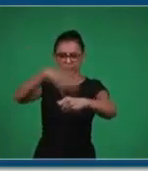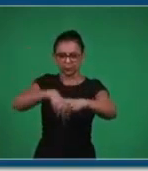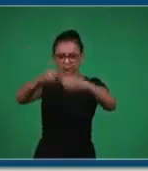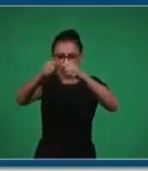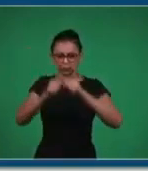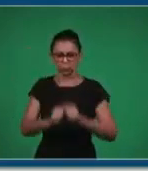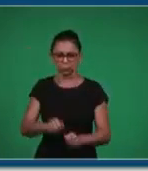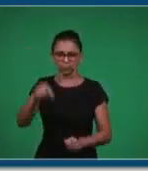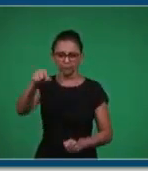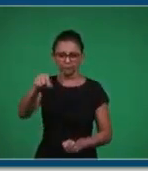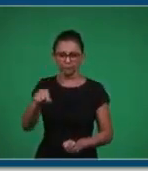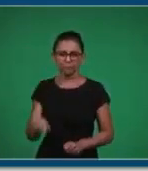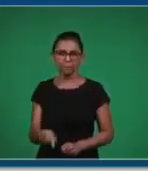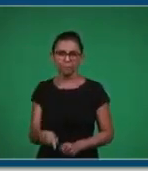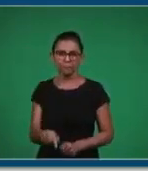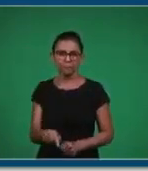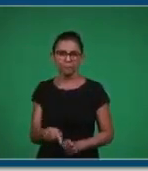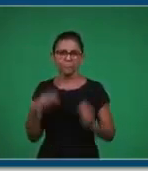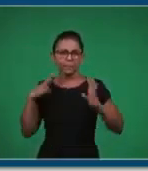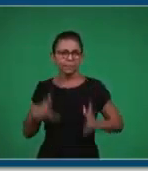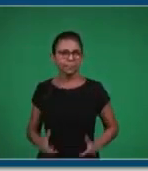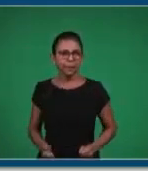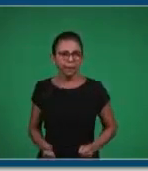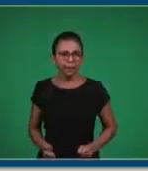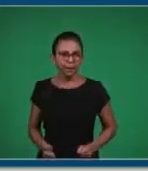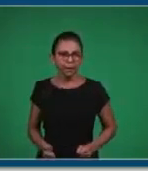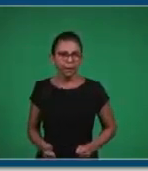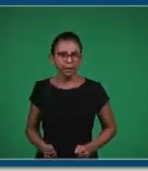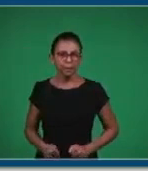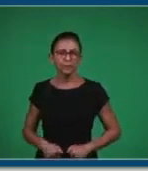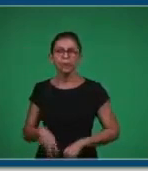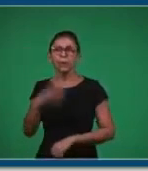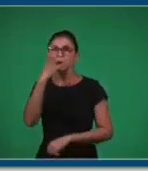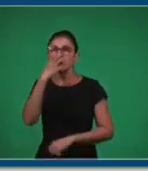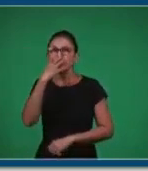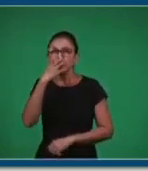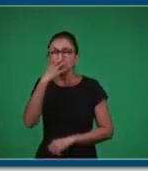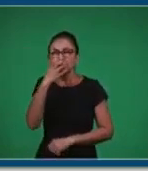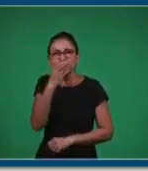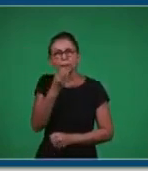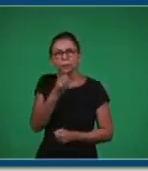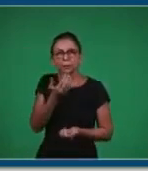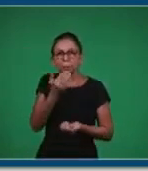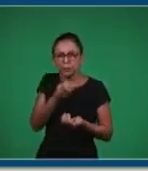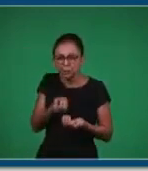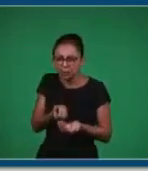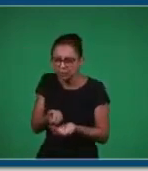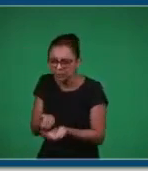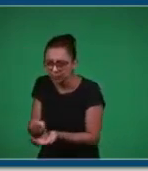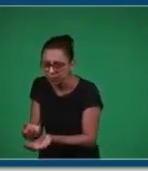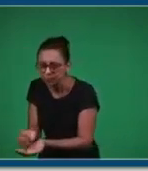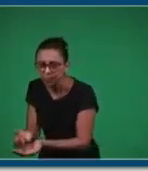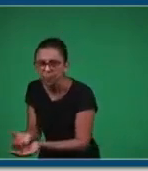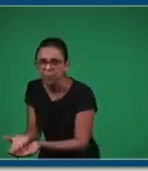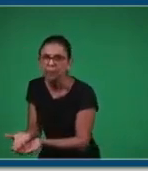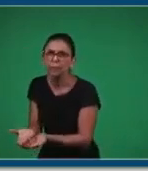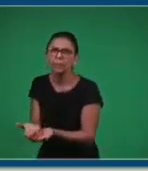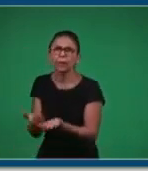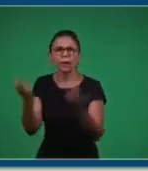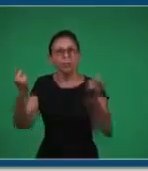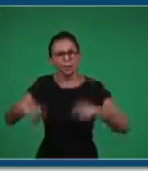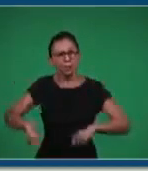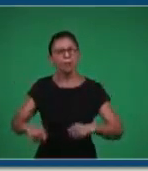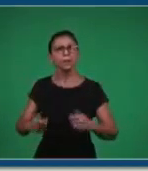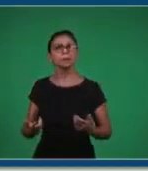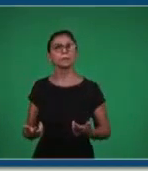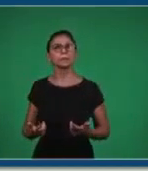food to the dog, put the garbage outside. This is they need to have these responsibilities. They have the ability